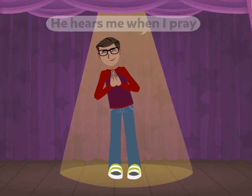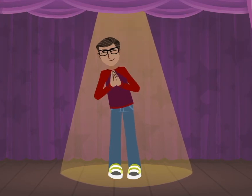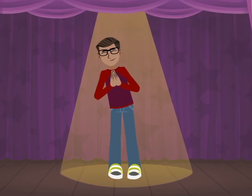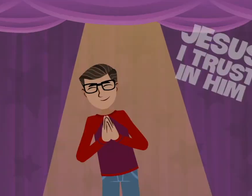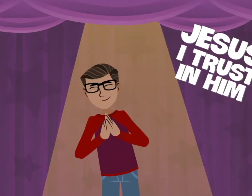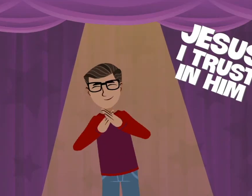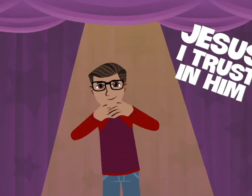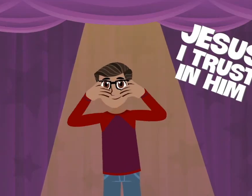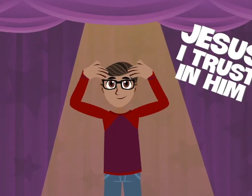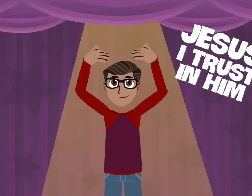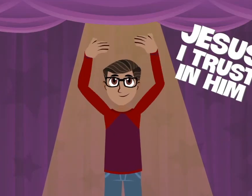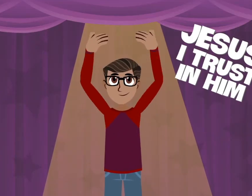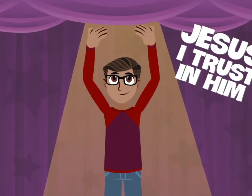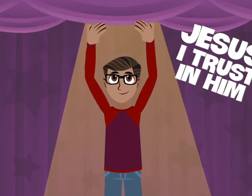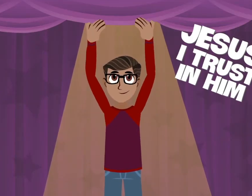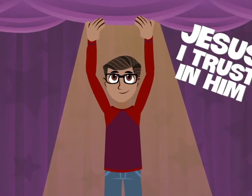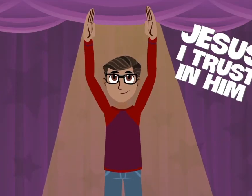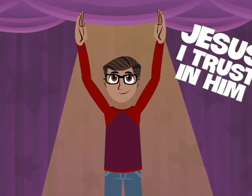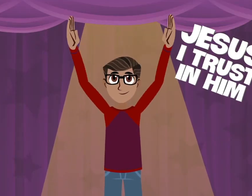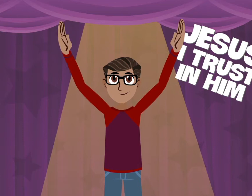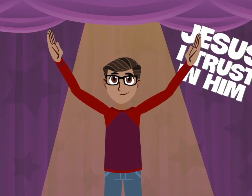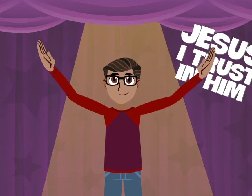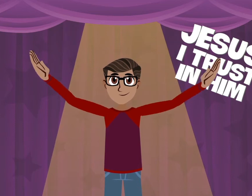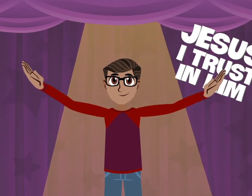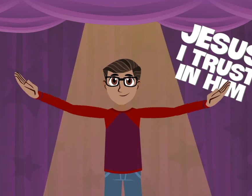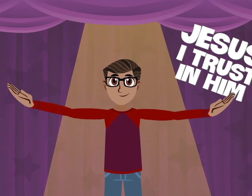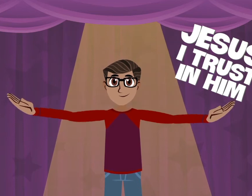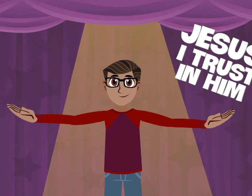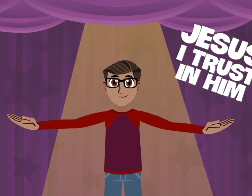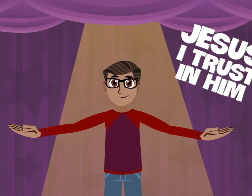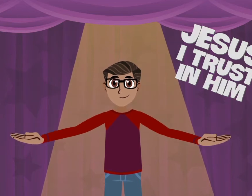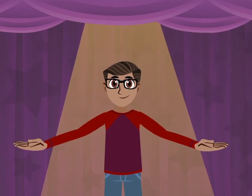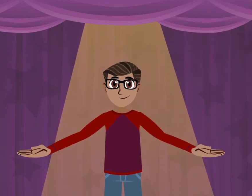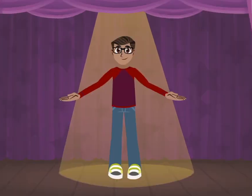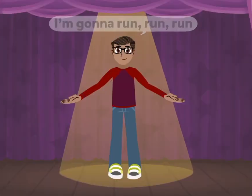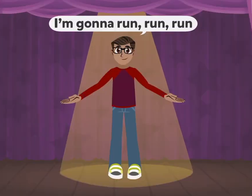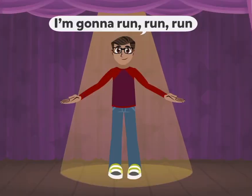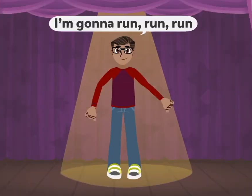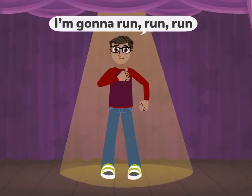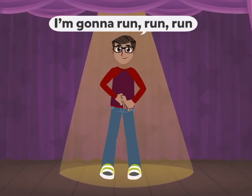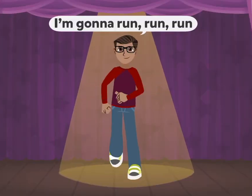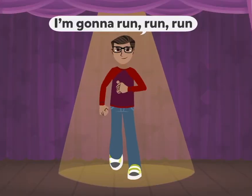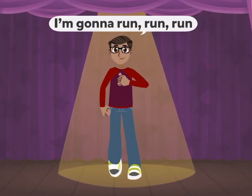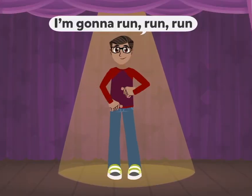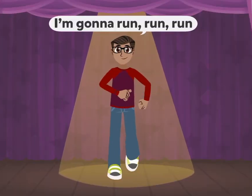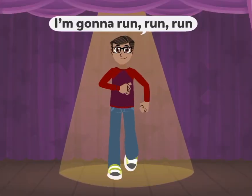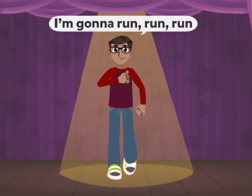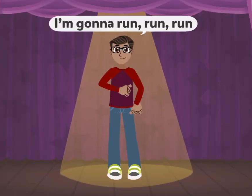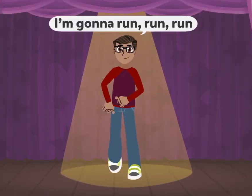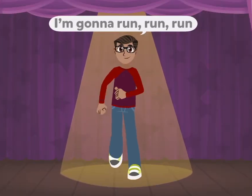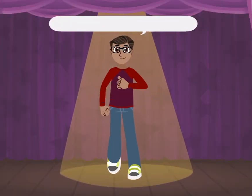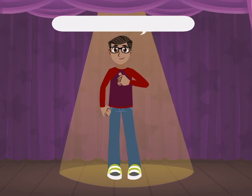pray. Jesus, I trust in Him. I'm gonna run,